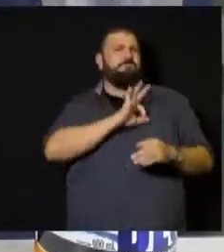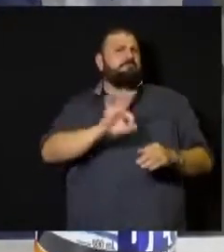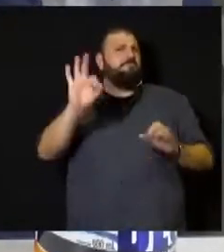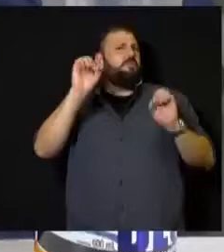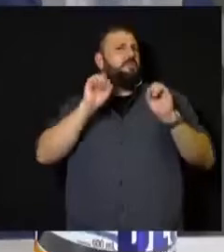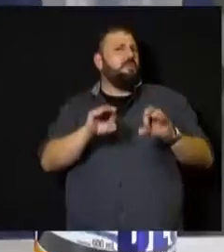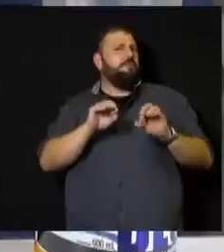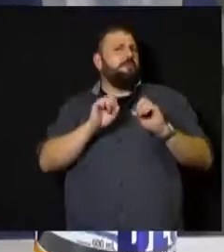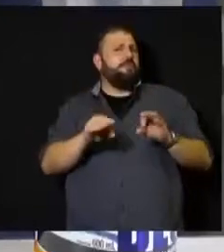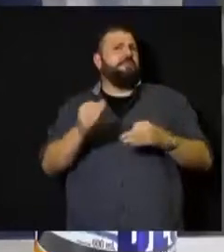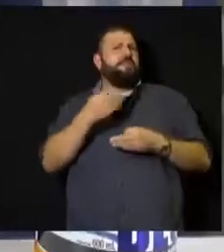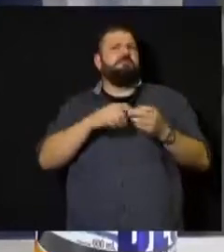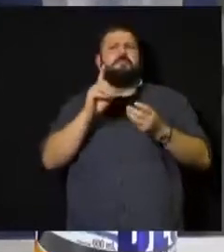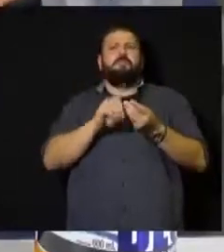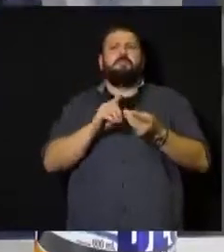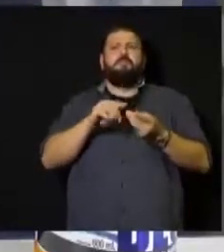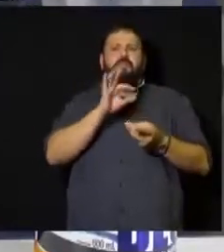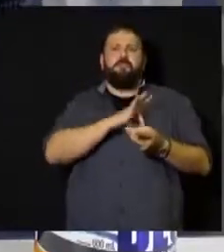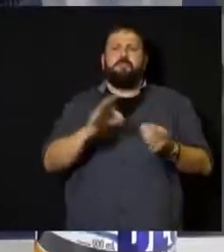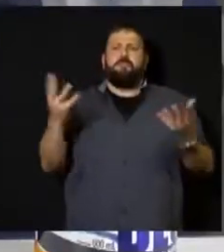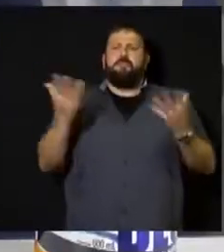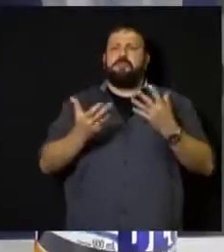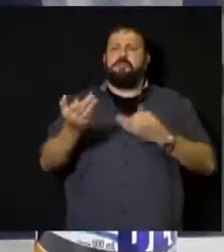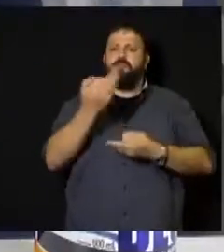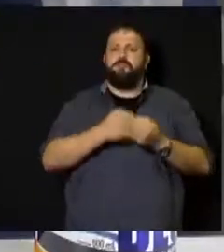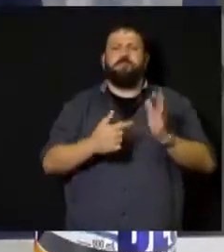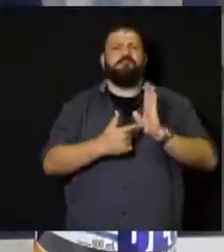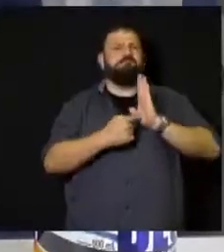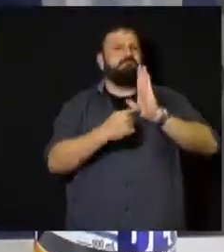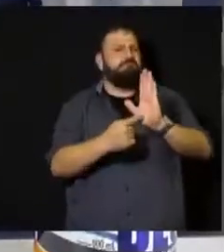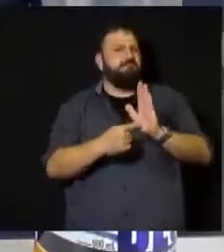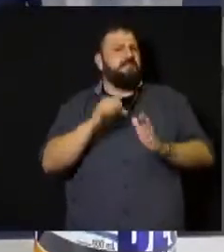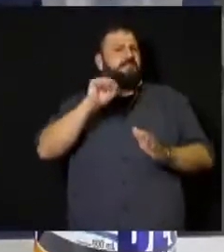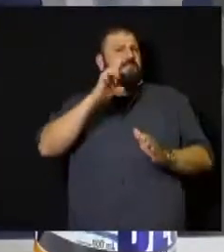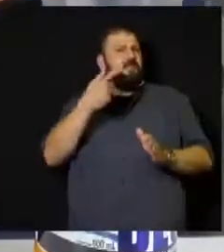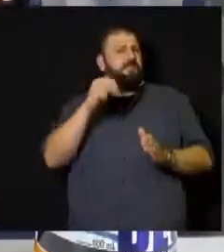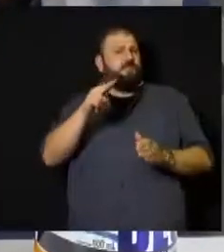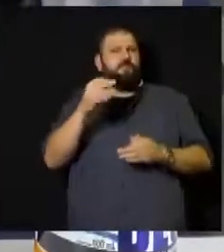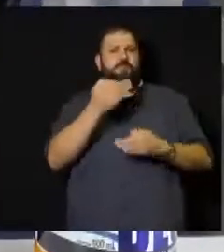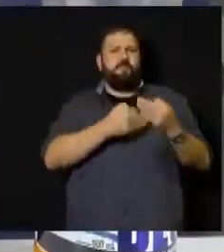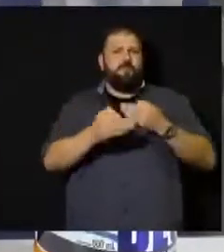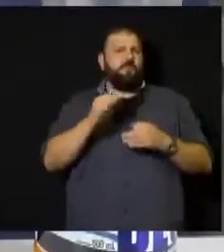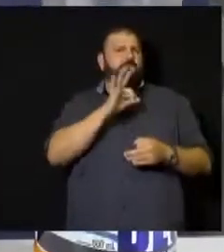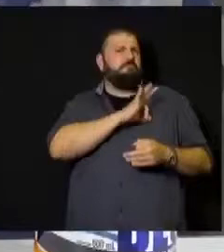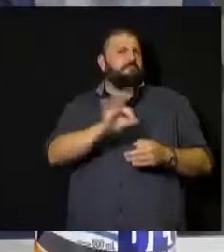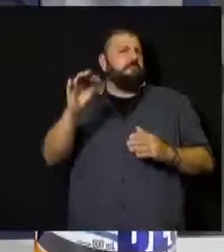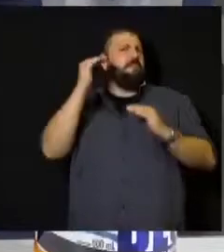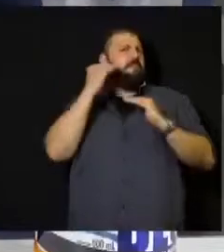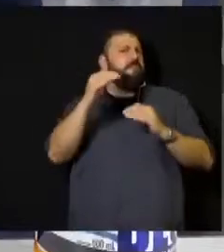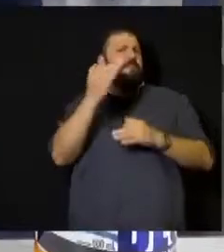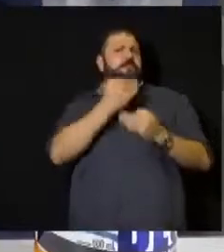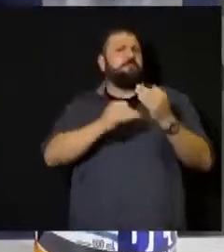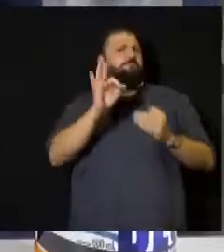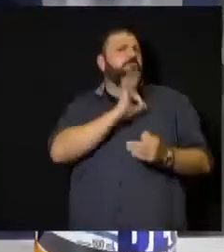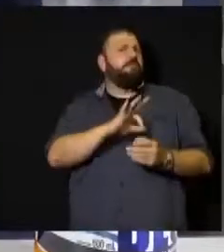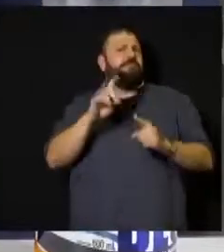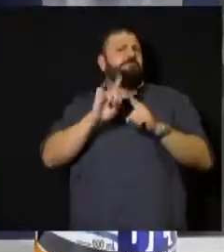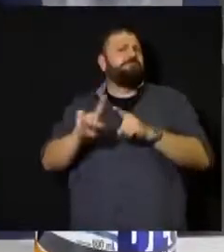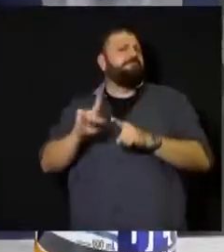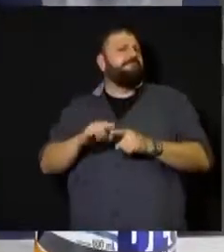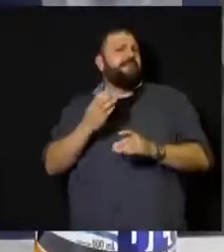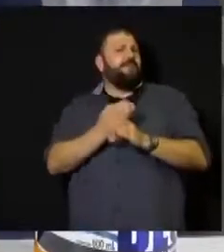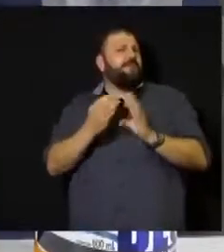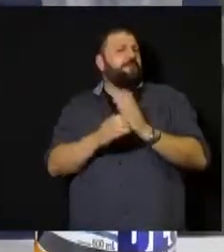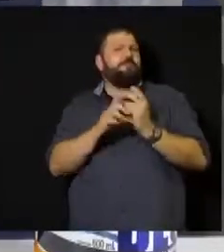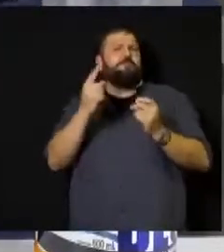an office where in the office we can make a whole demonstration for Seitu, of course, with a limited number of